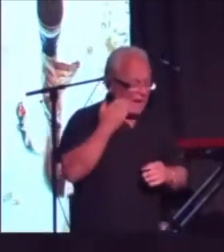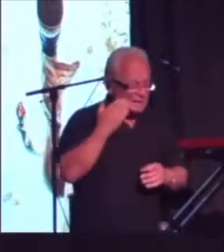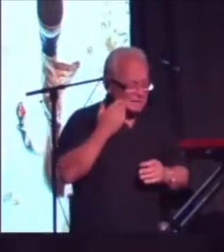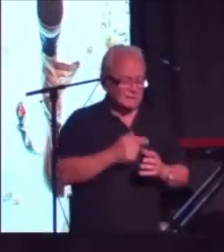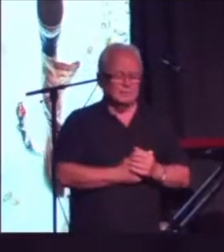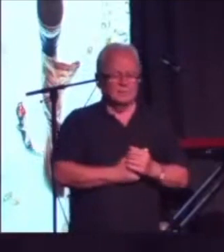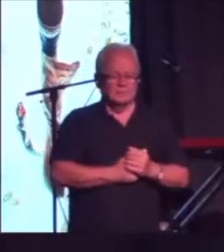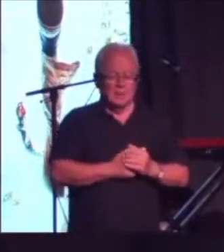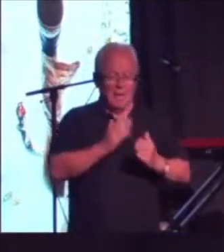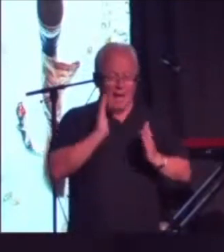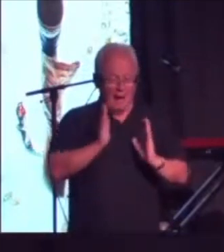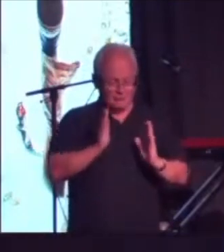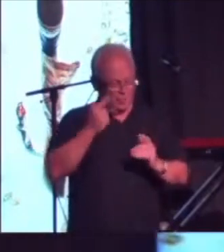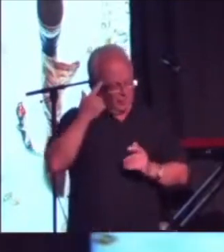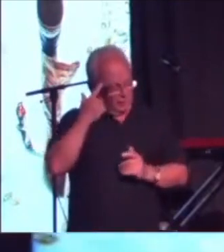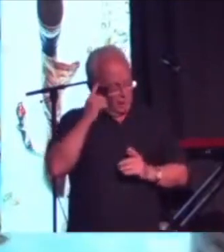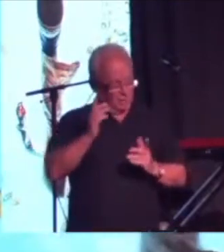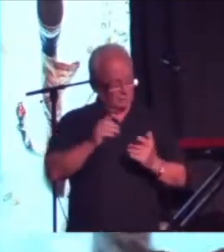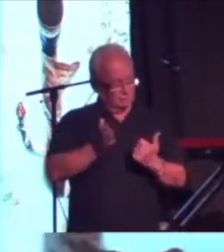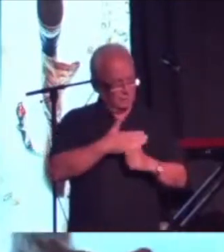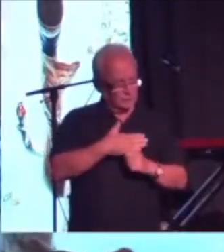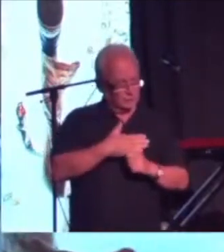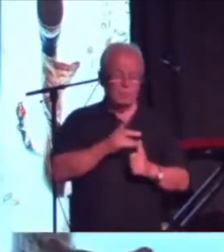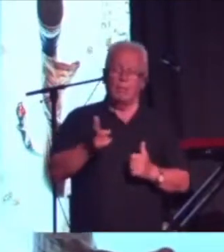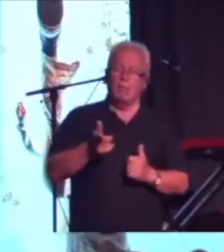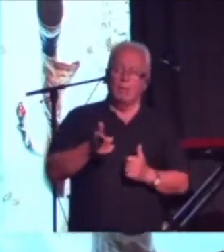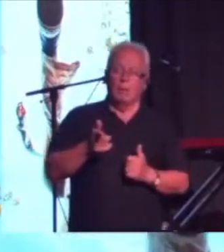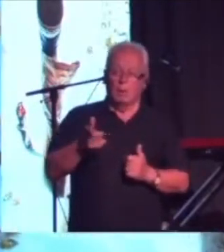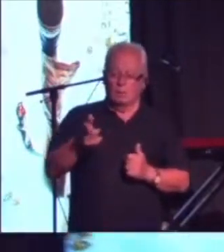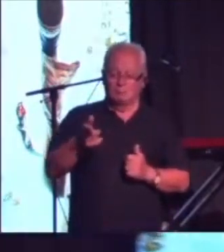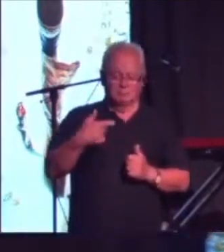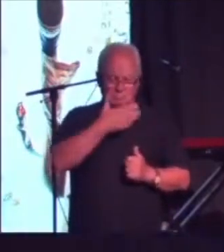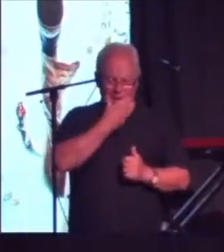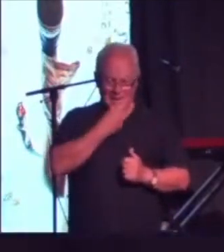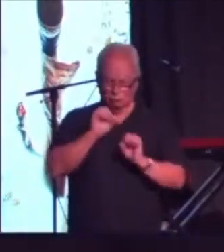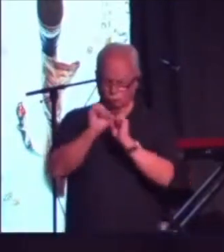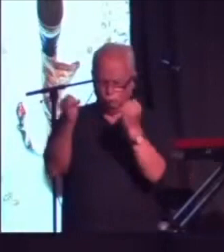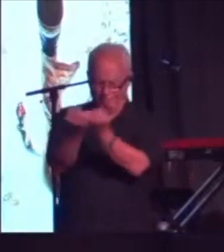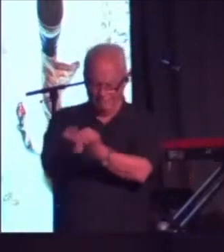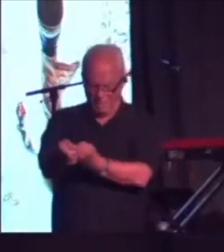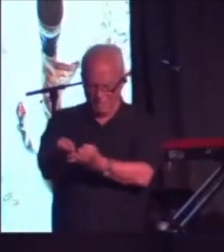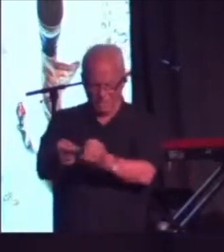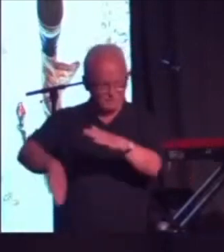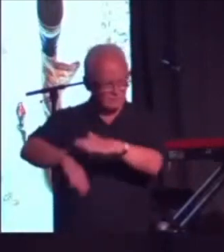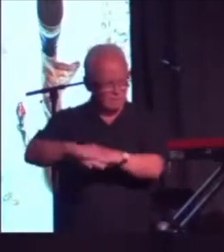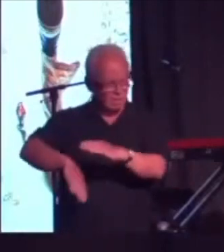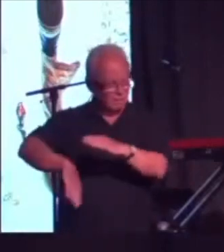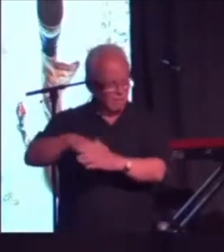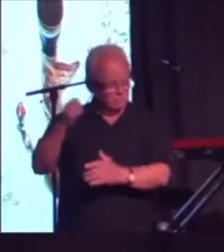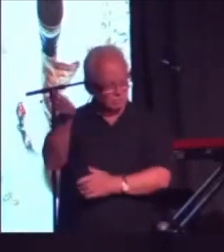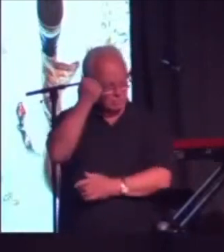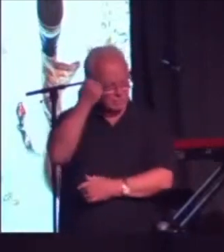and you'll see that the reason that happened was that a man gathered up for himself a companionship of fools. And a companion of